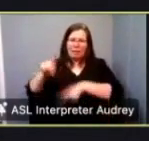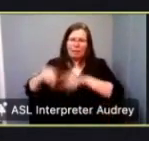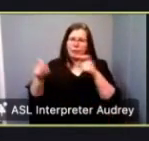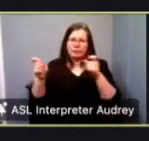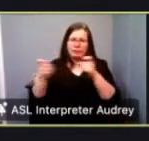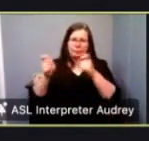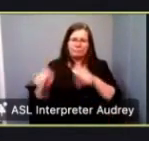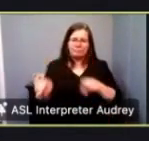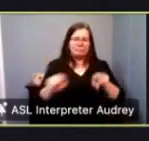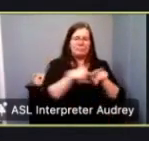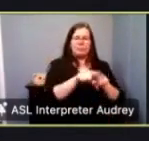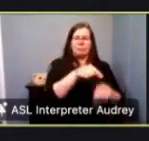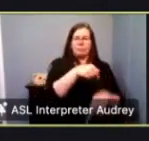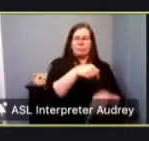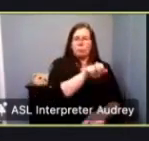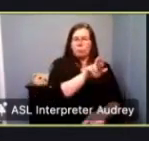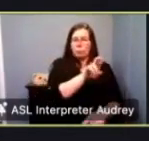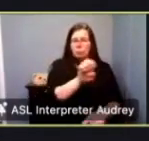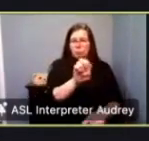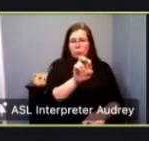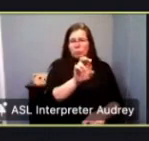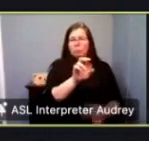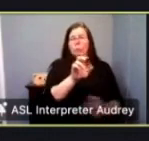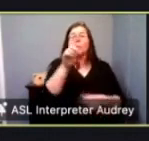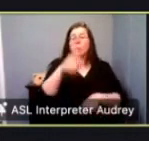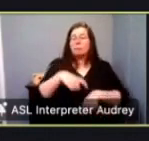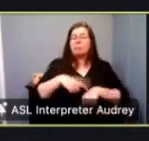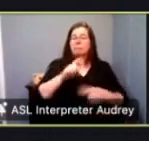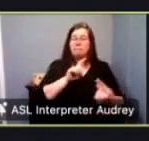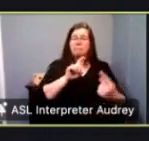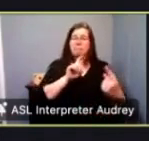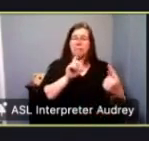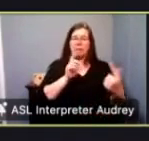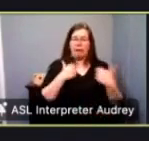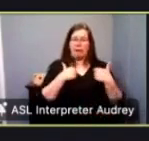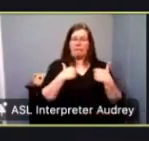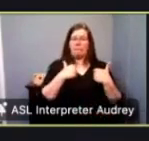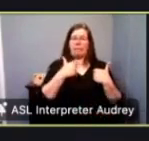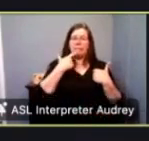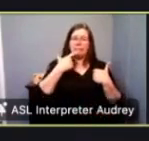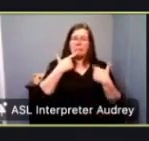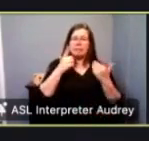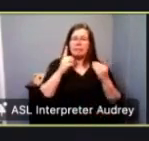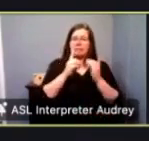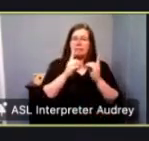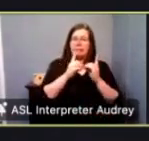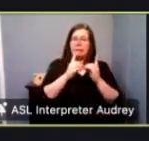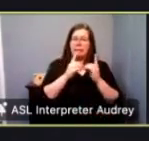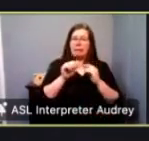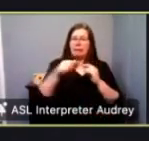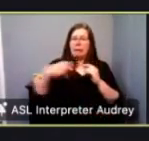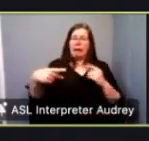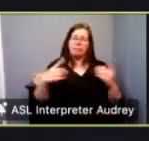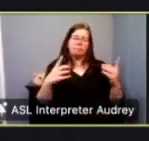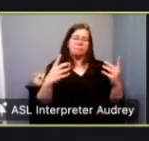did my queerness. For example, I once had someone that I matched with on a lesbian dating app tell me, "Aw, it's okay, babe. I still think